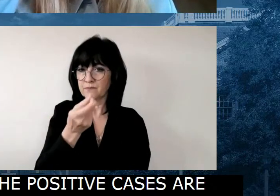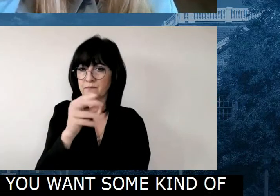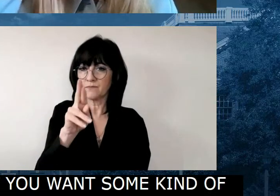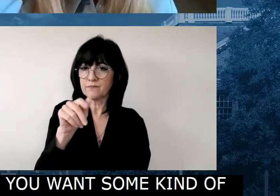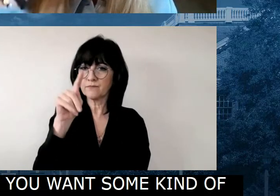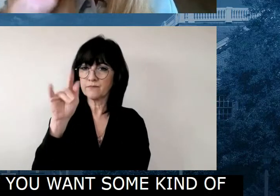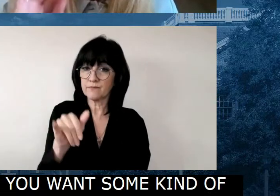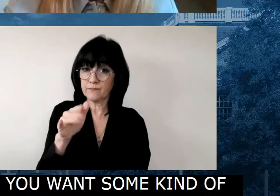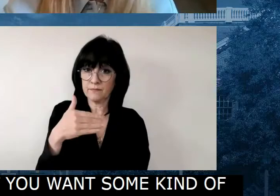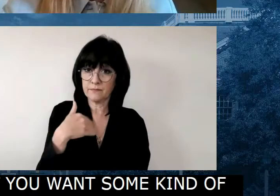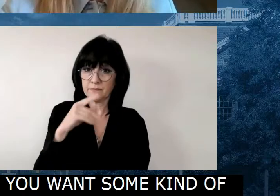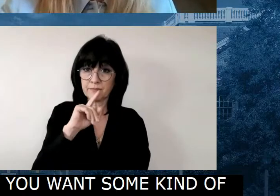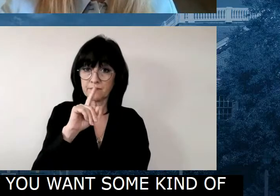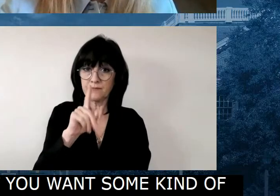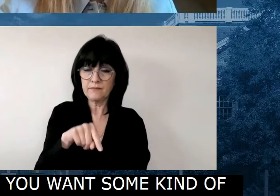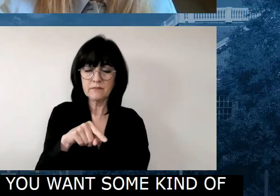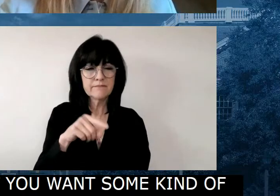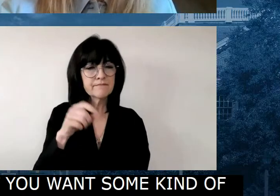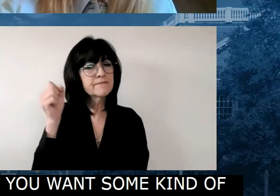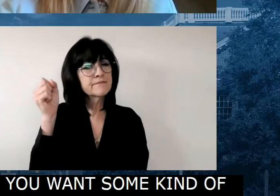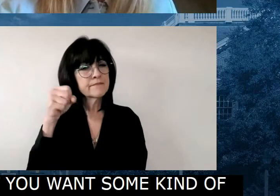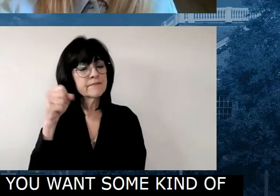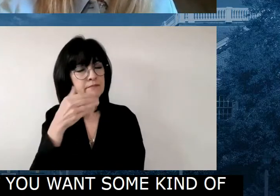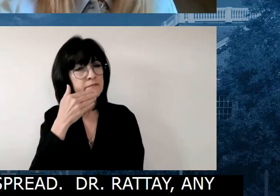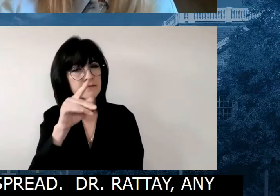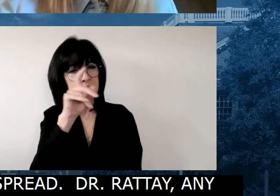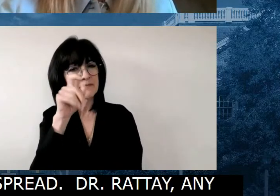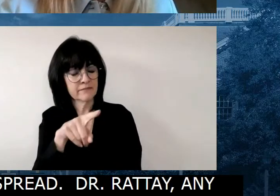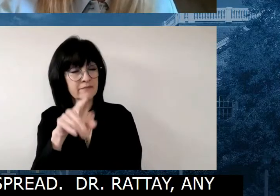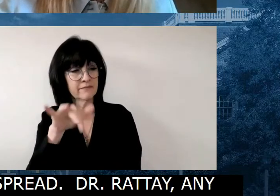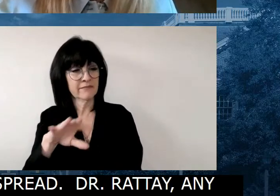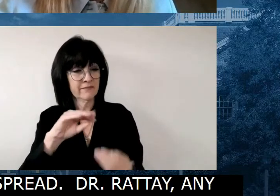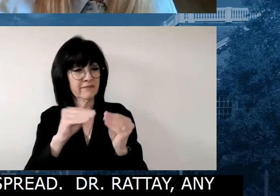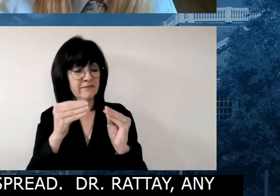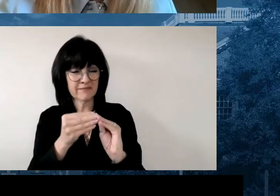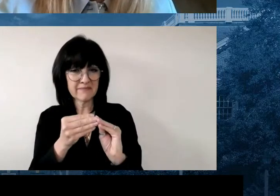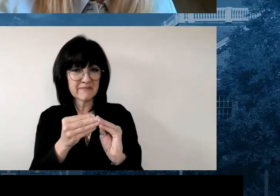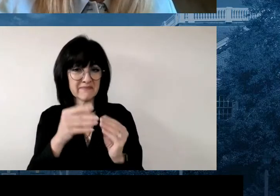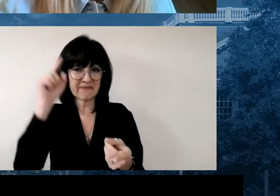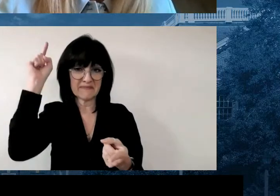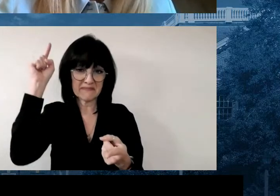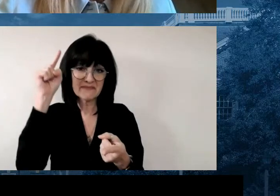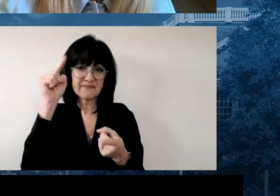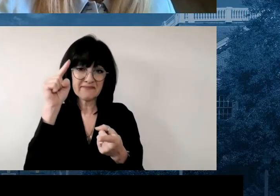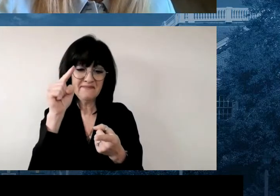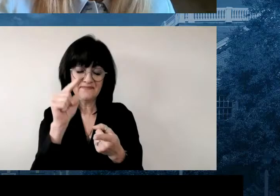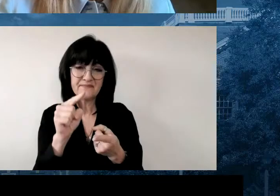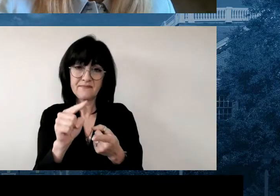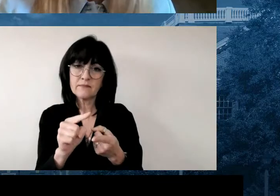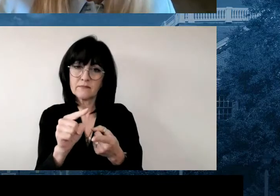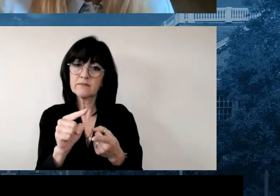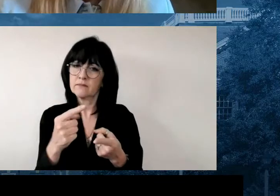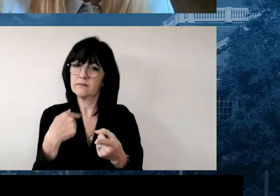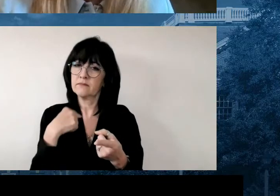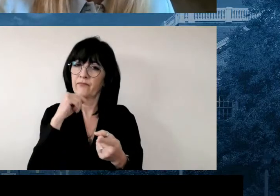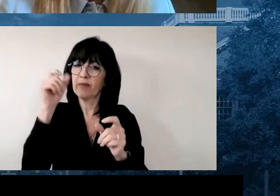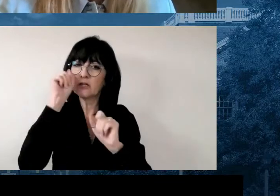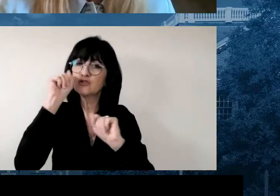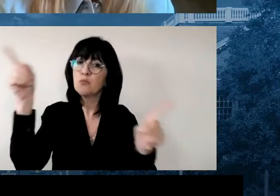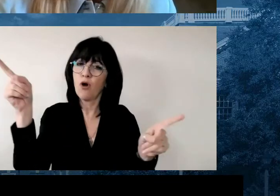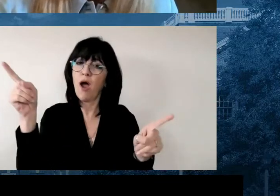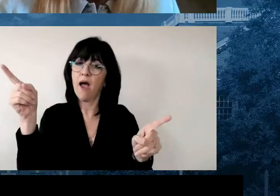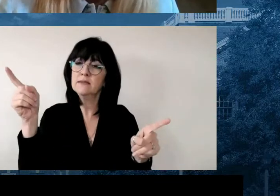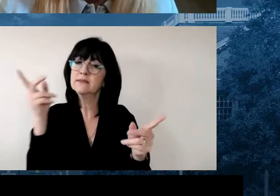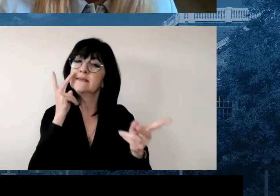I mean, it's as the number of cases go down, it's not surprising that we see less testing because